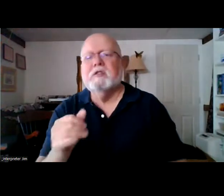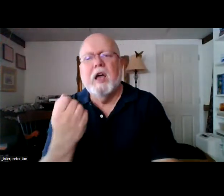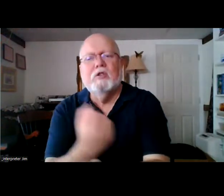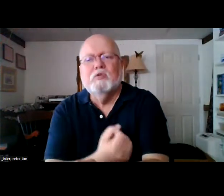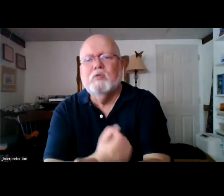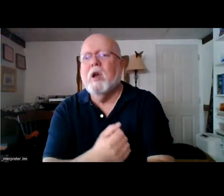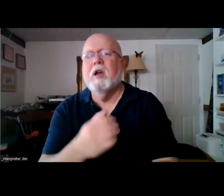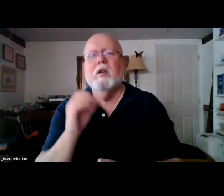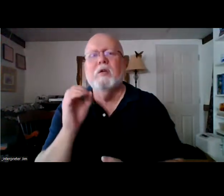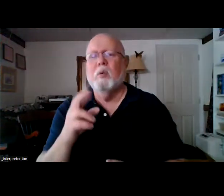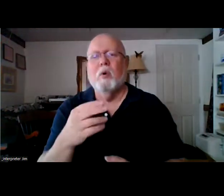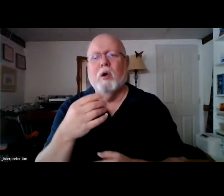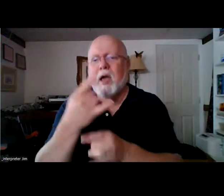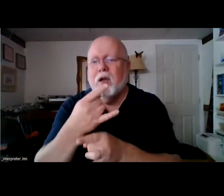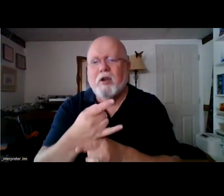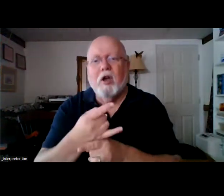behaviors.